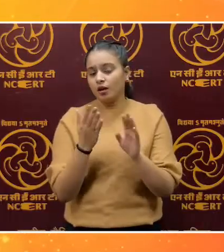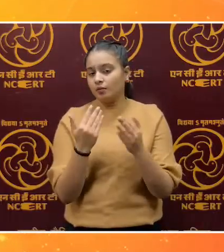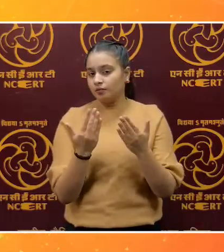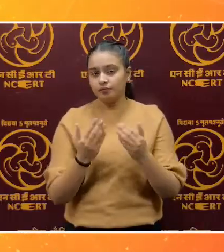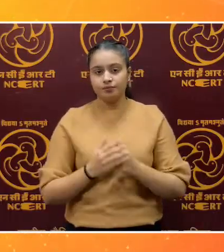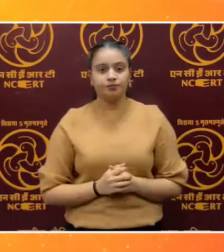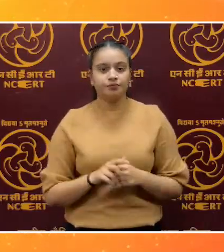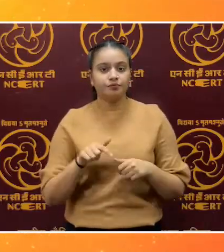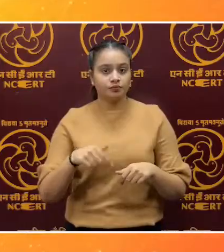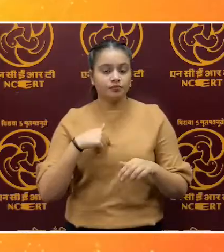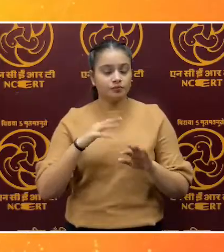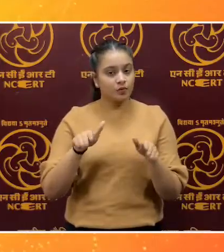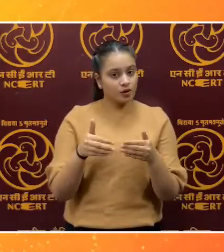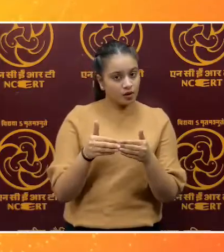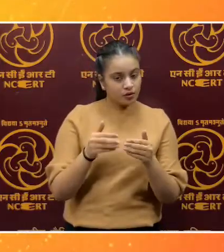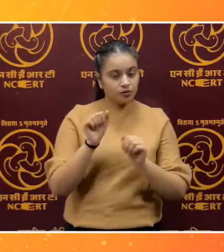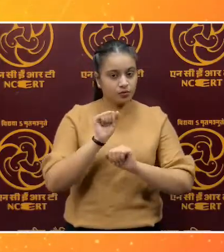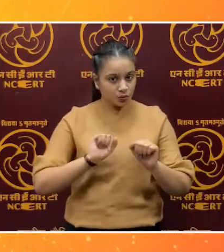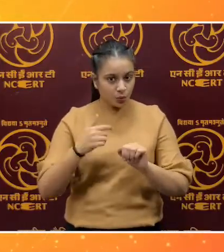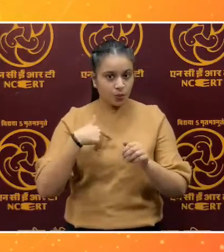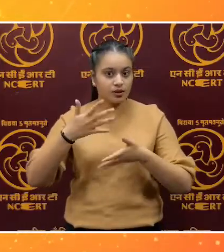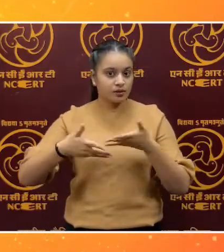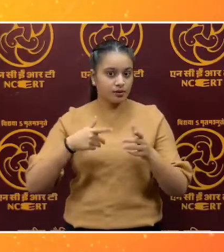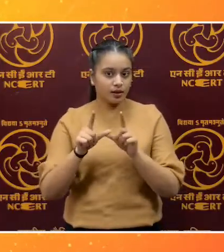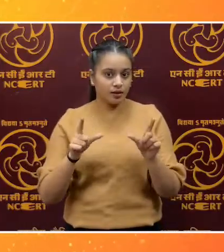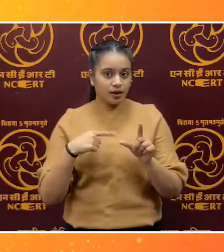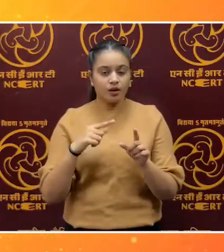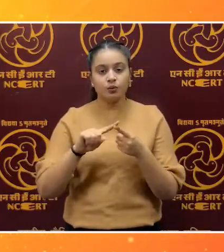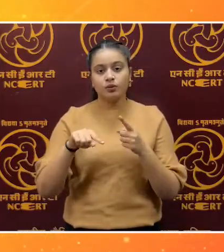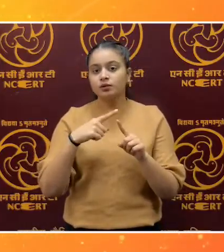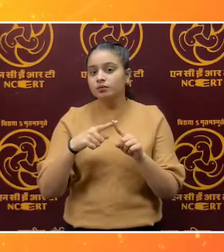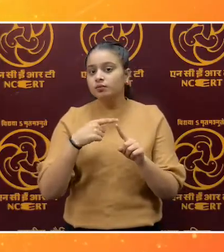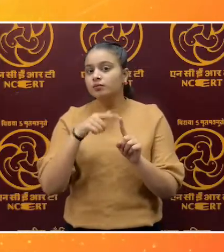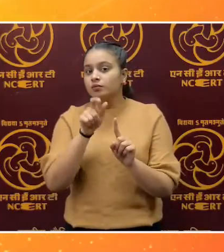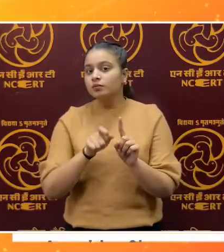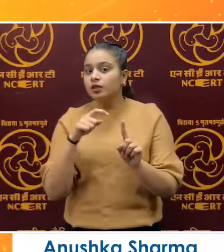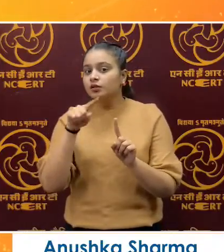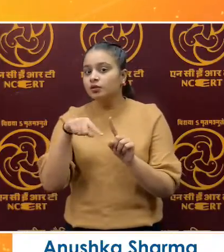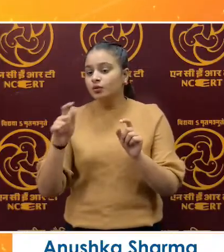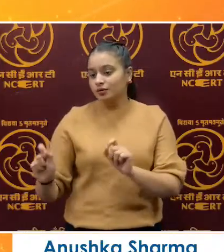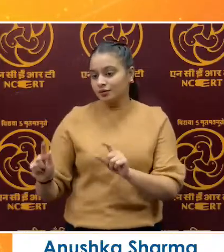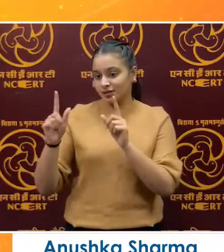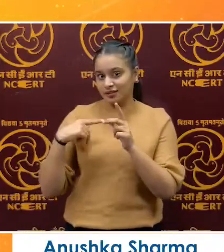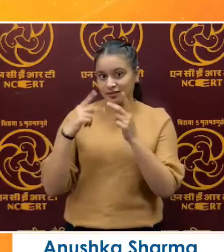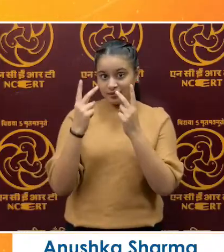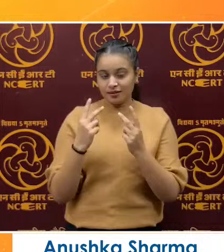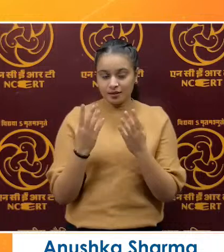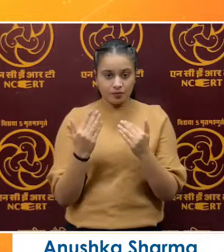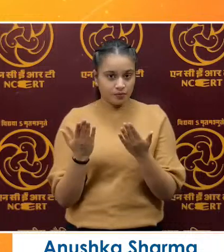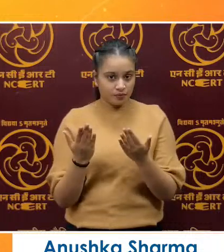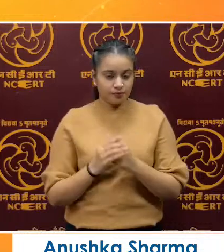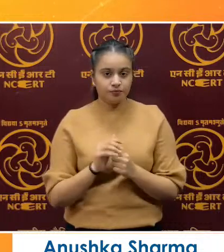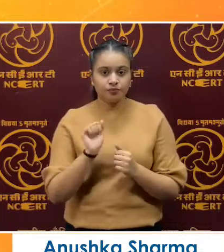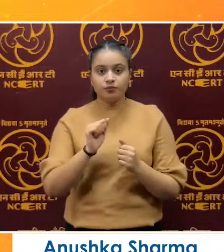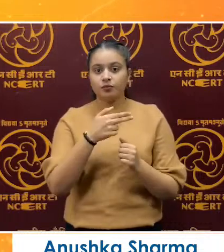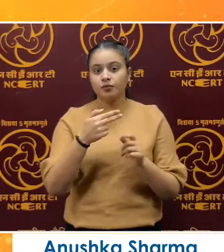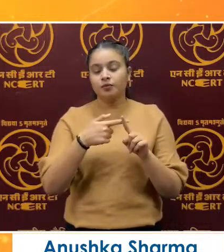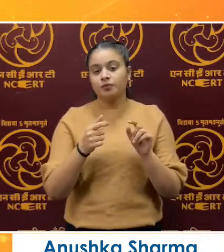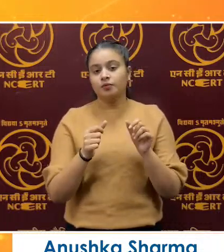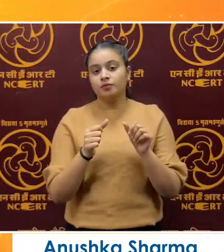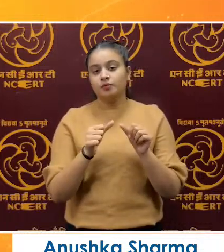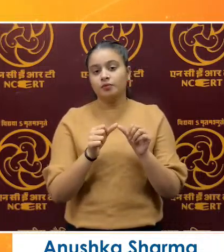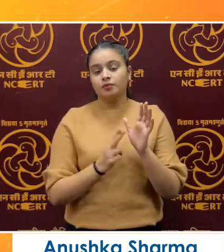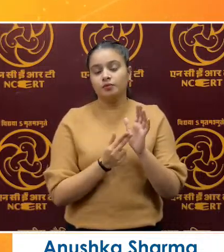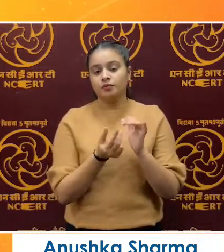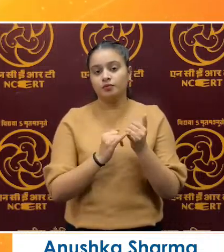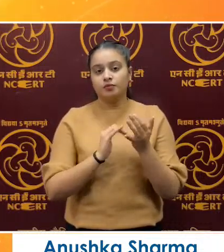So, let me please introduce you to our sign language expert whom you can see on your screens at this moment. She is Anushka. Anushka,